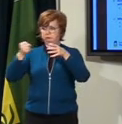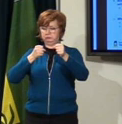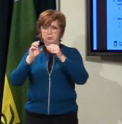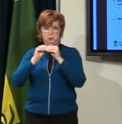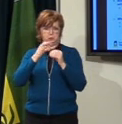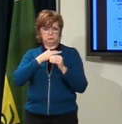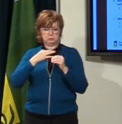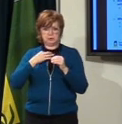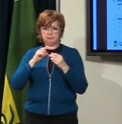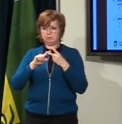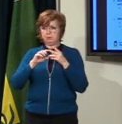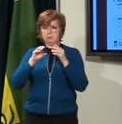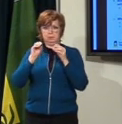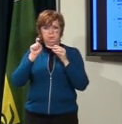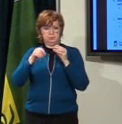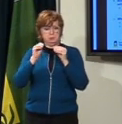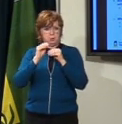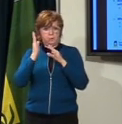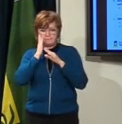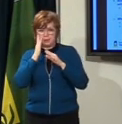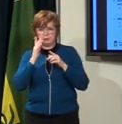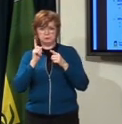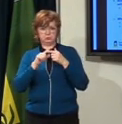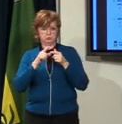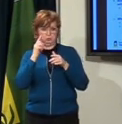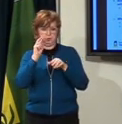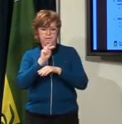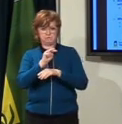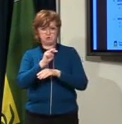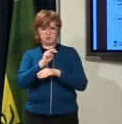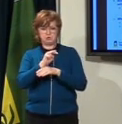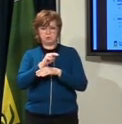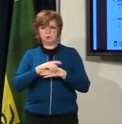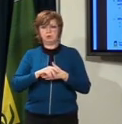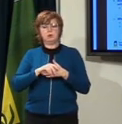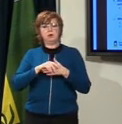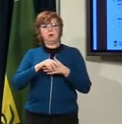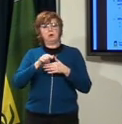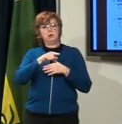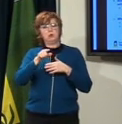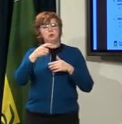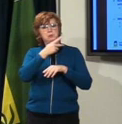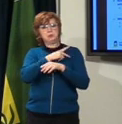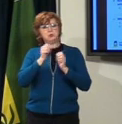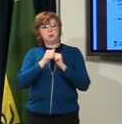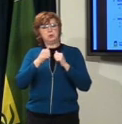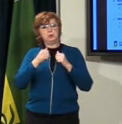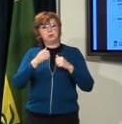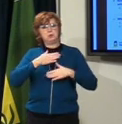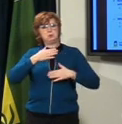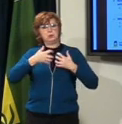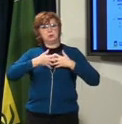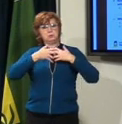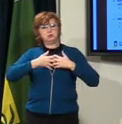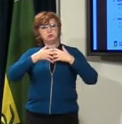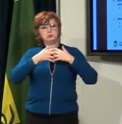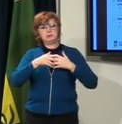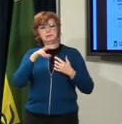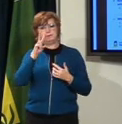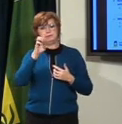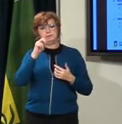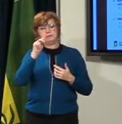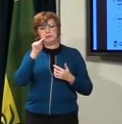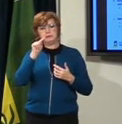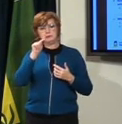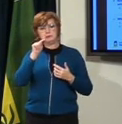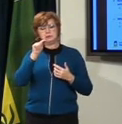spaces in our hospitals where we're able to care for ventilated patients, and also surging in